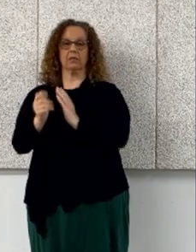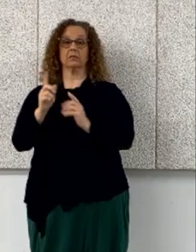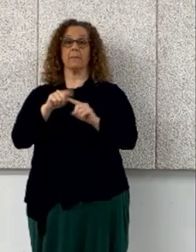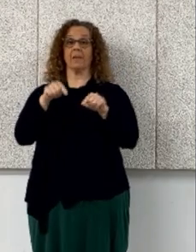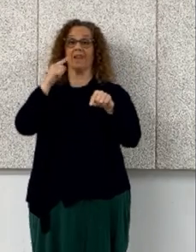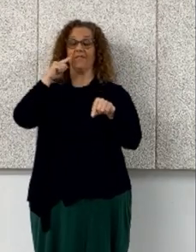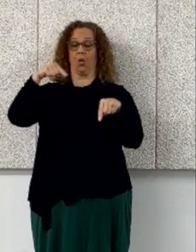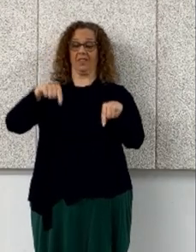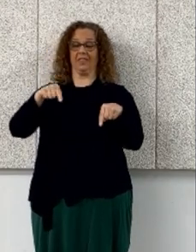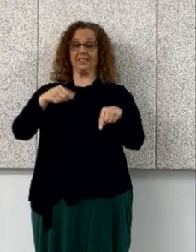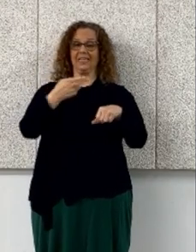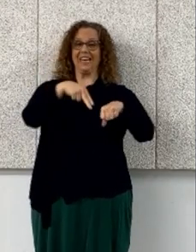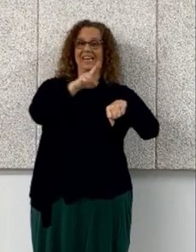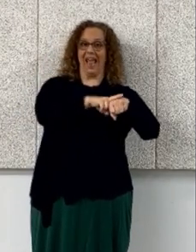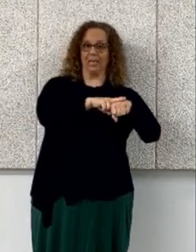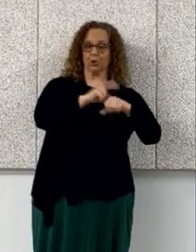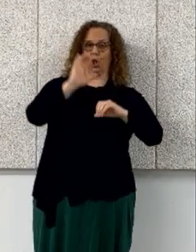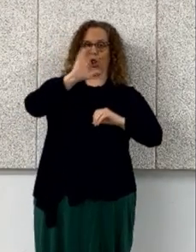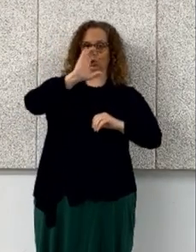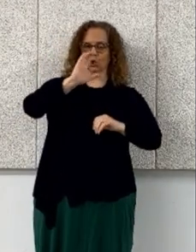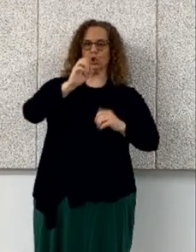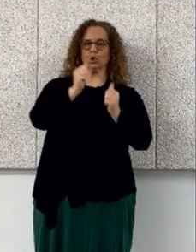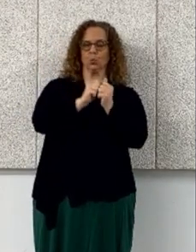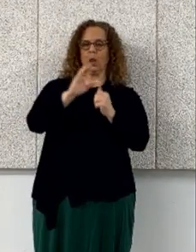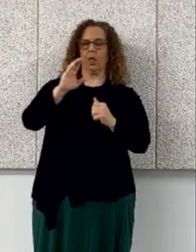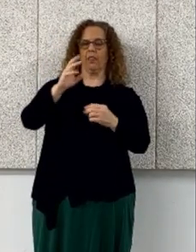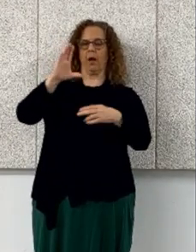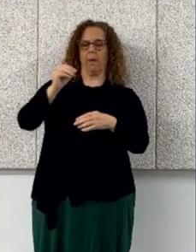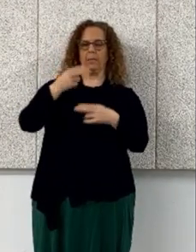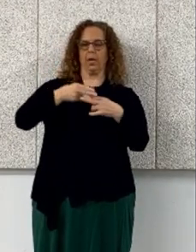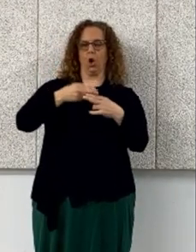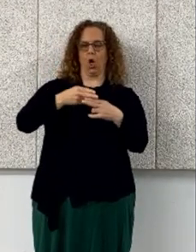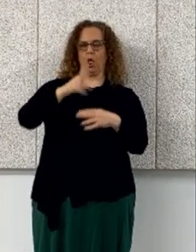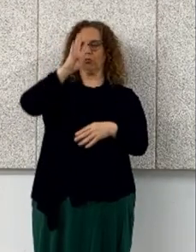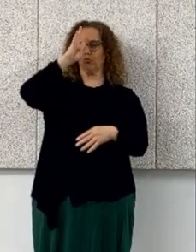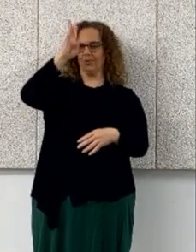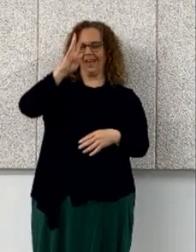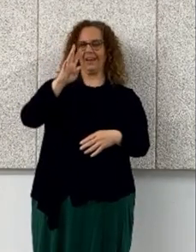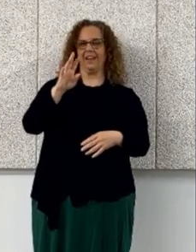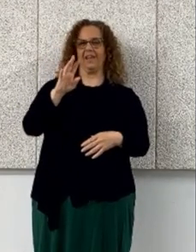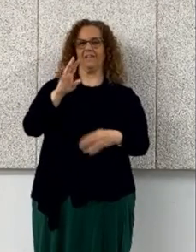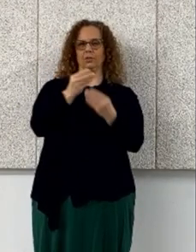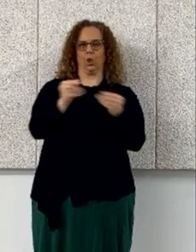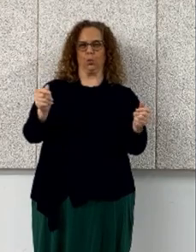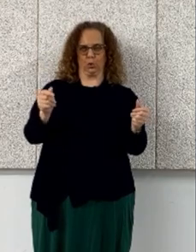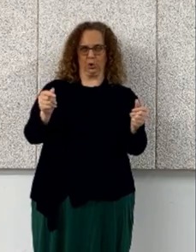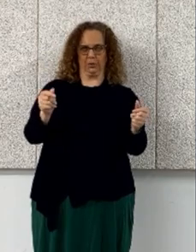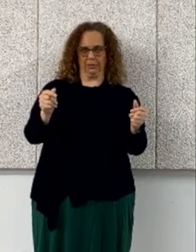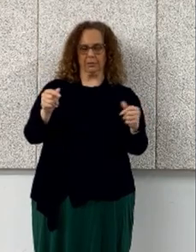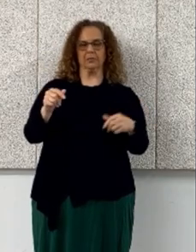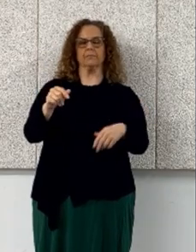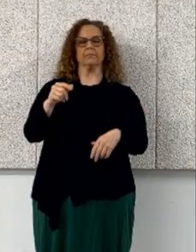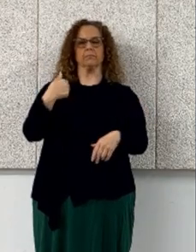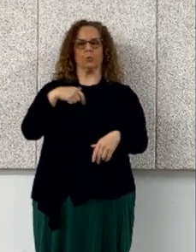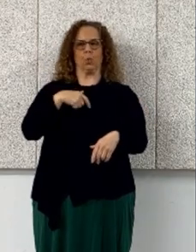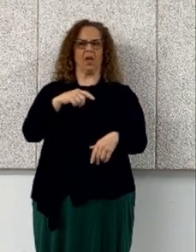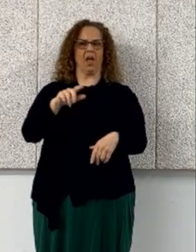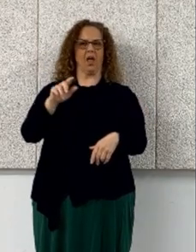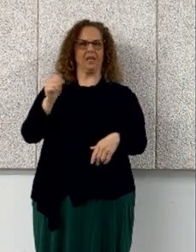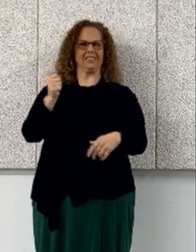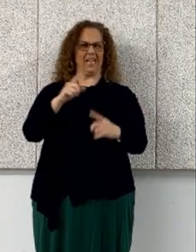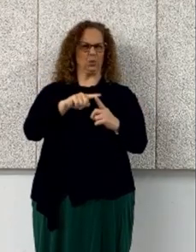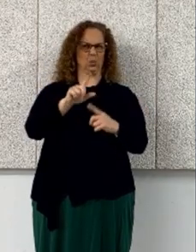wonderful organization, Creative Evolutions, and we had about 110, 120 people apply for the